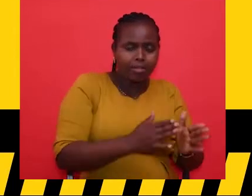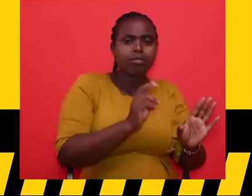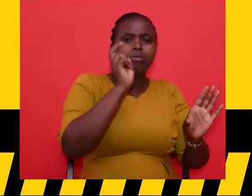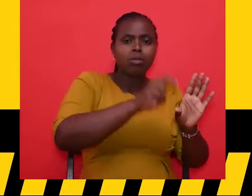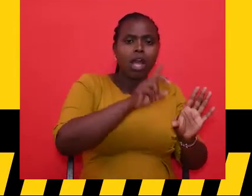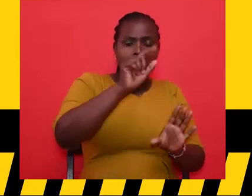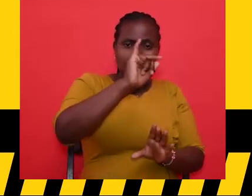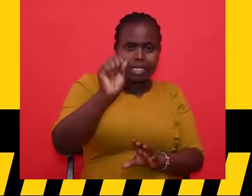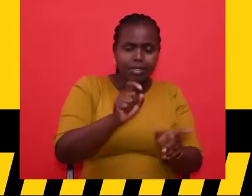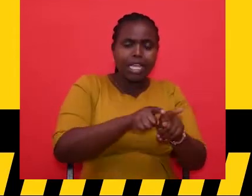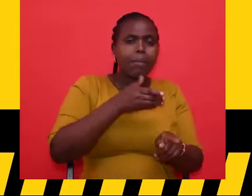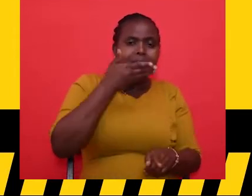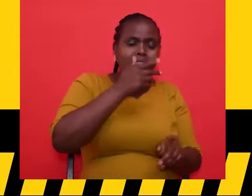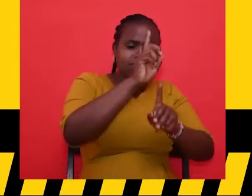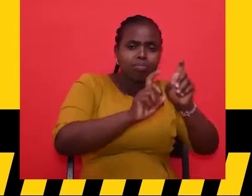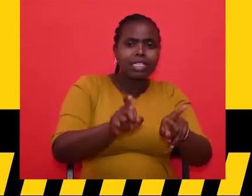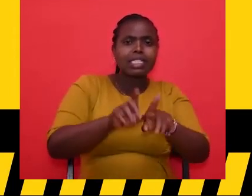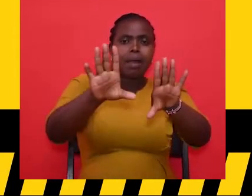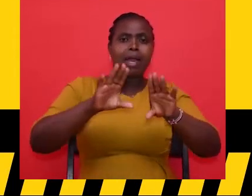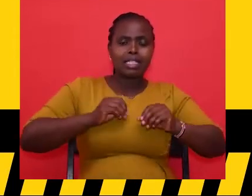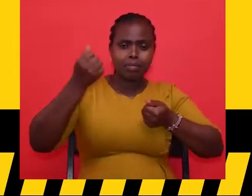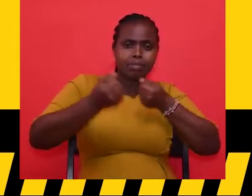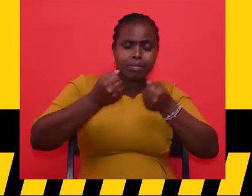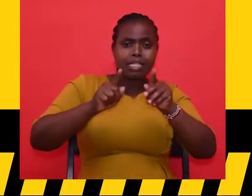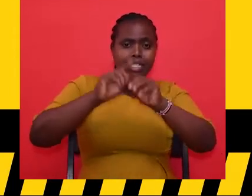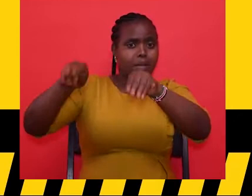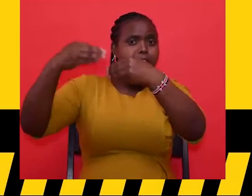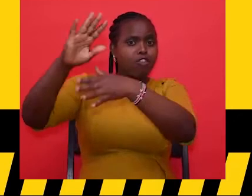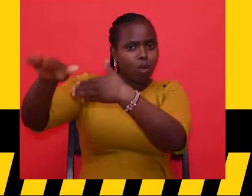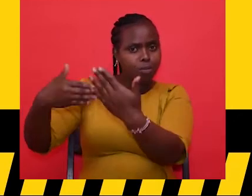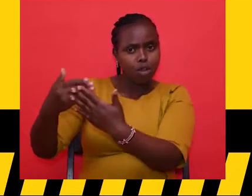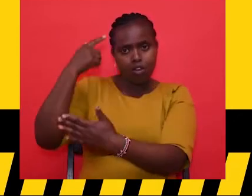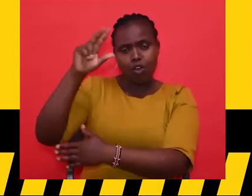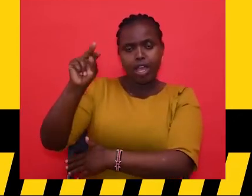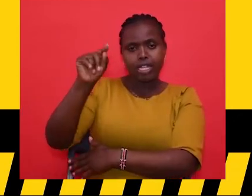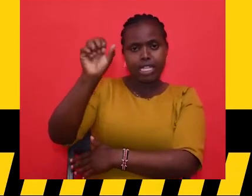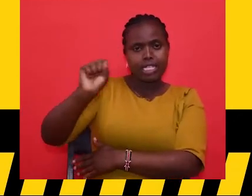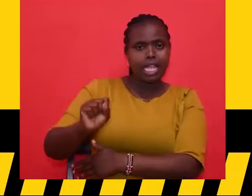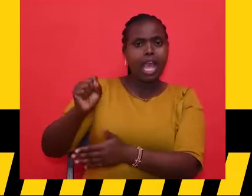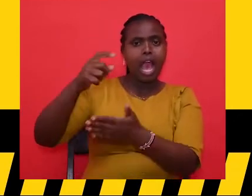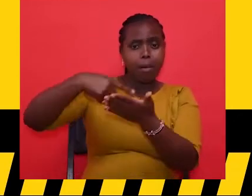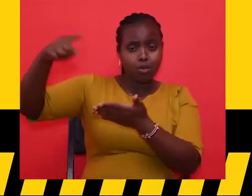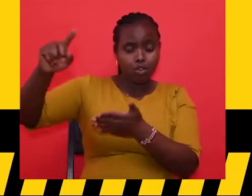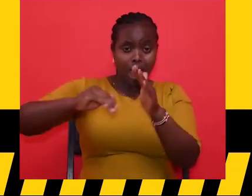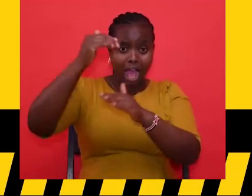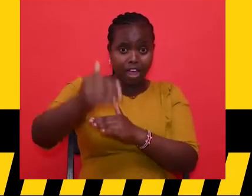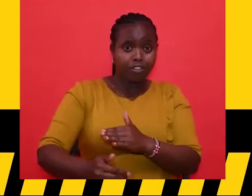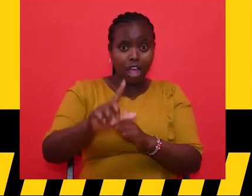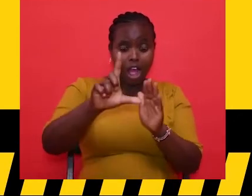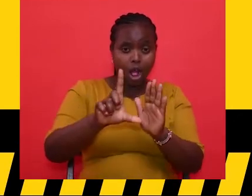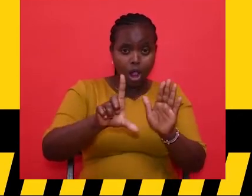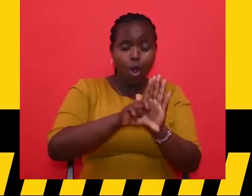required details, then accept ownership of the motor vehicle and submit his application for NTSA approval. Once the logbook is ready for collection,